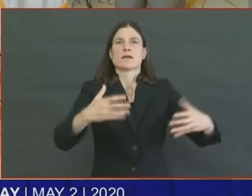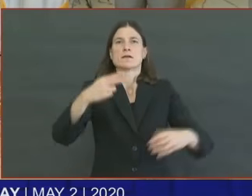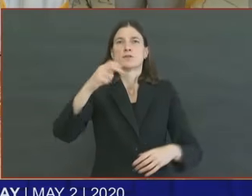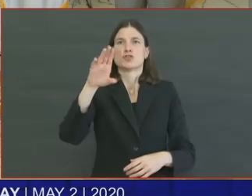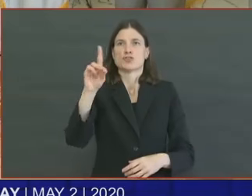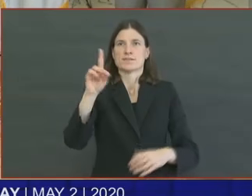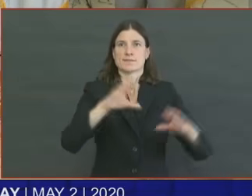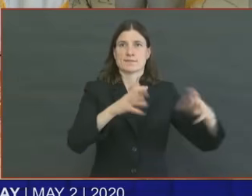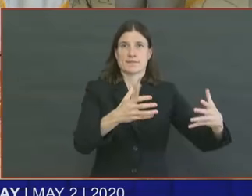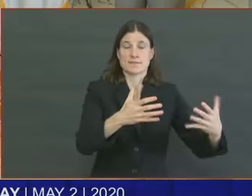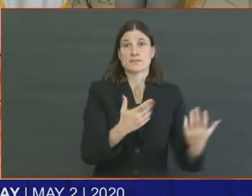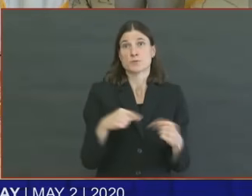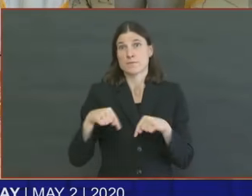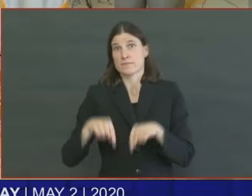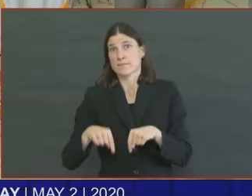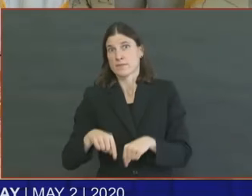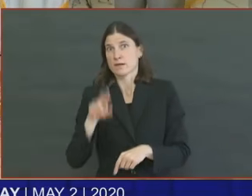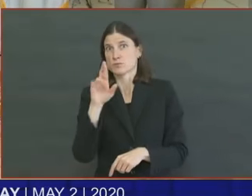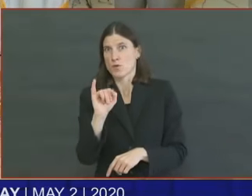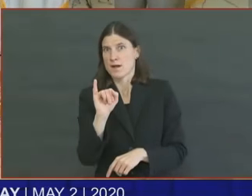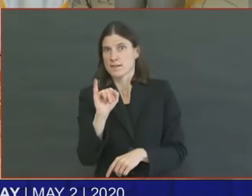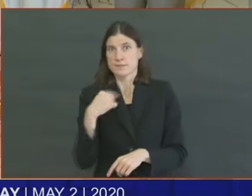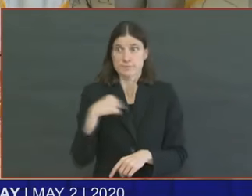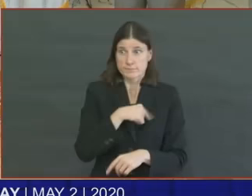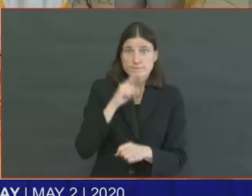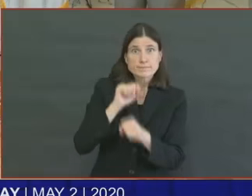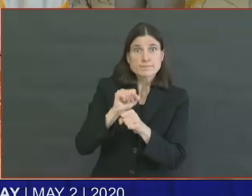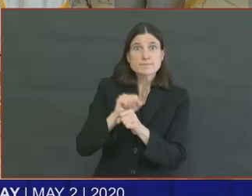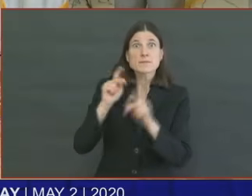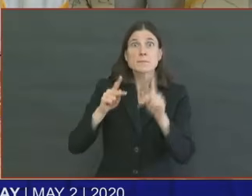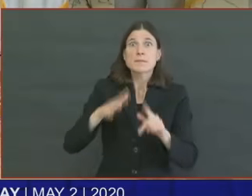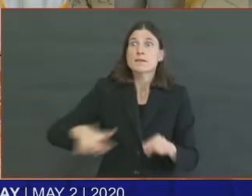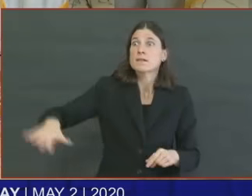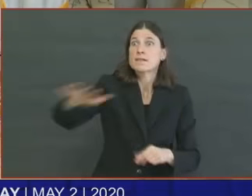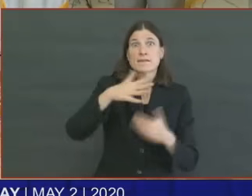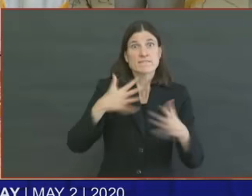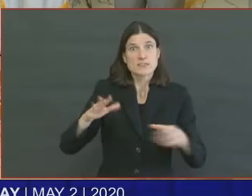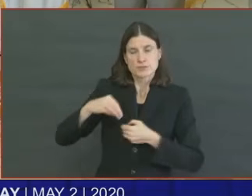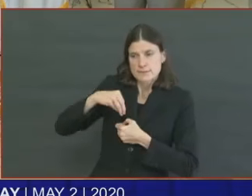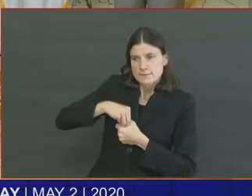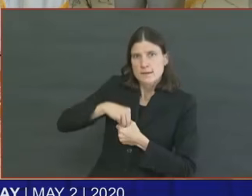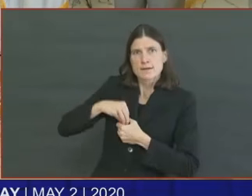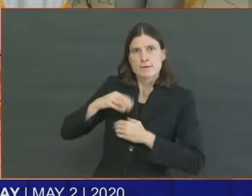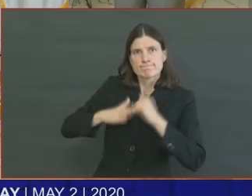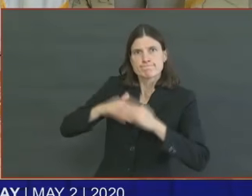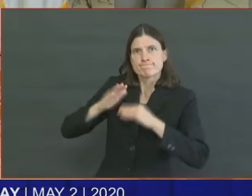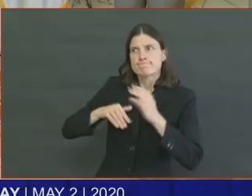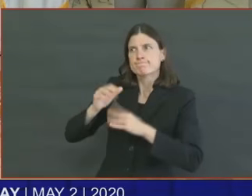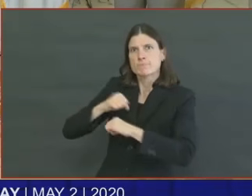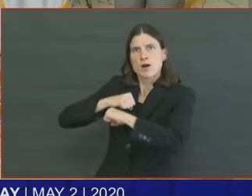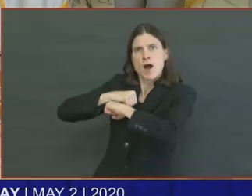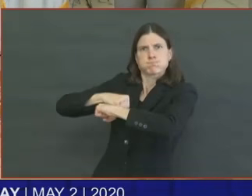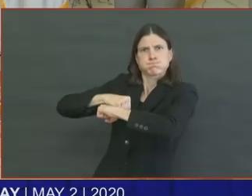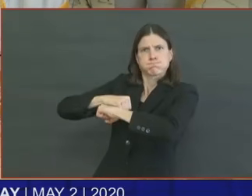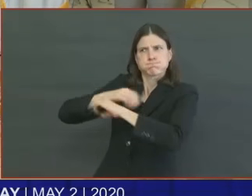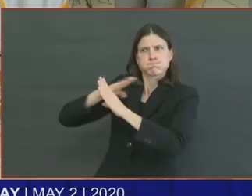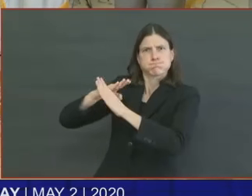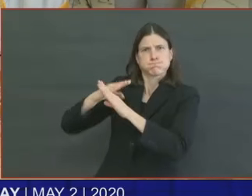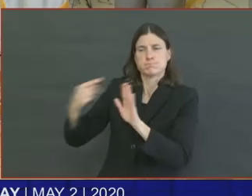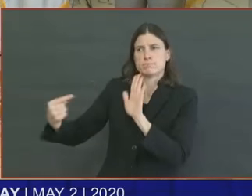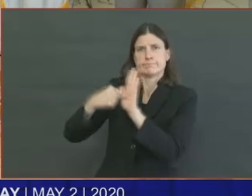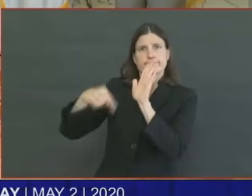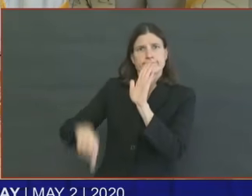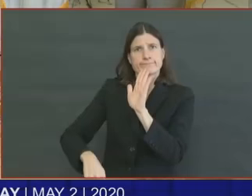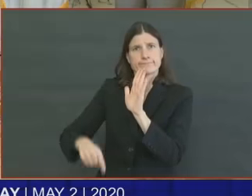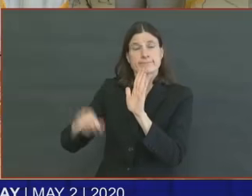here in Rhode Island related to COVID-19 specifically. There's a lot of information still being